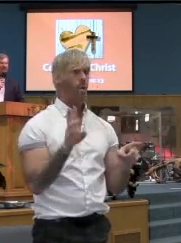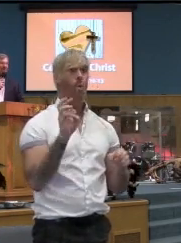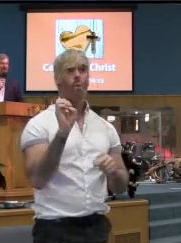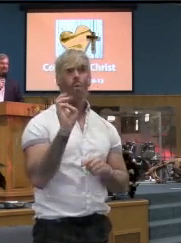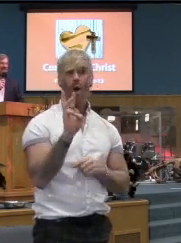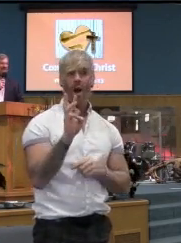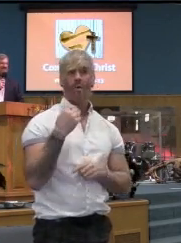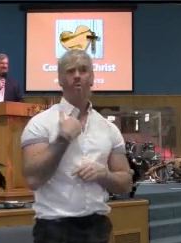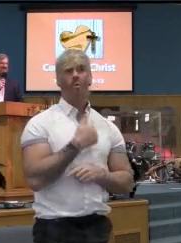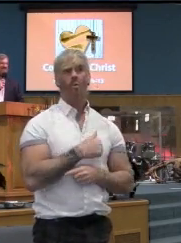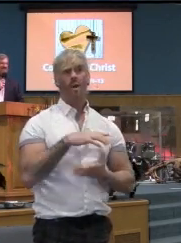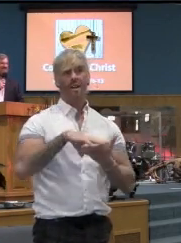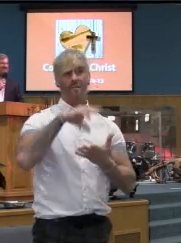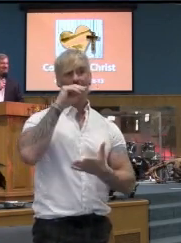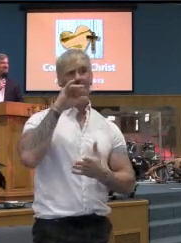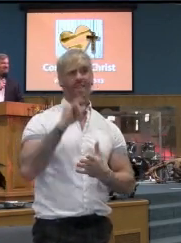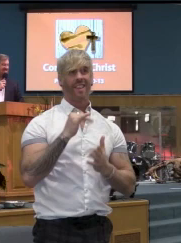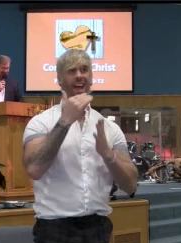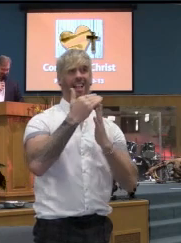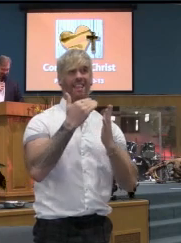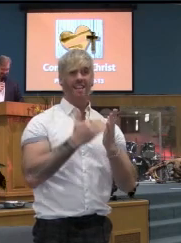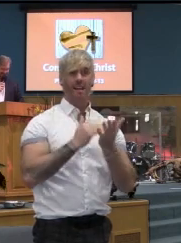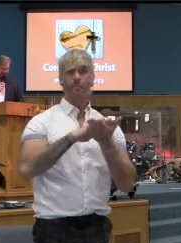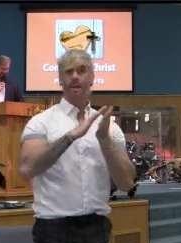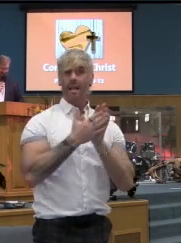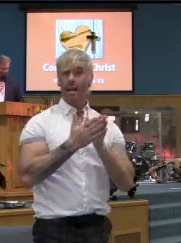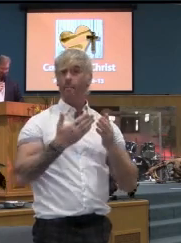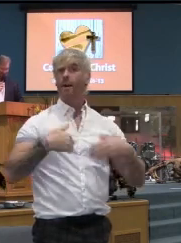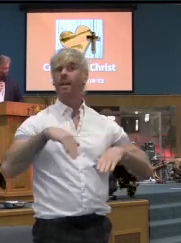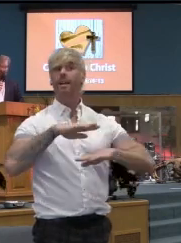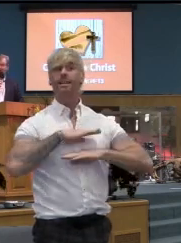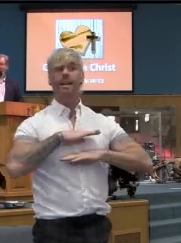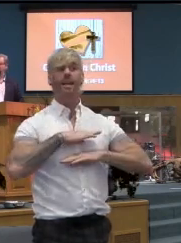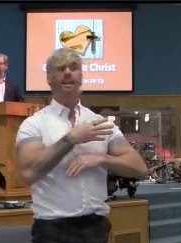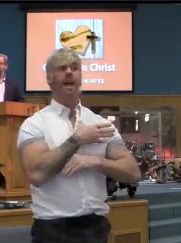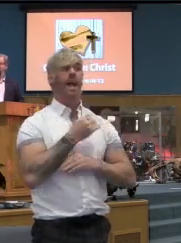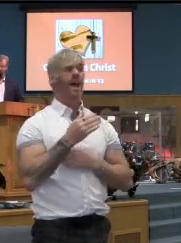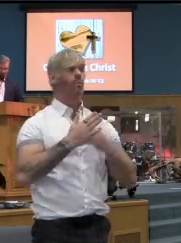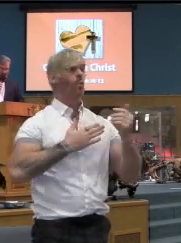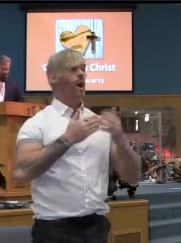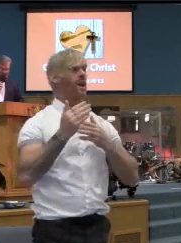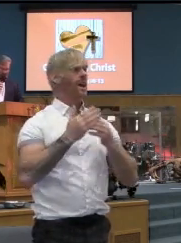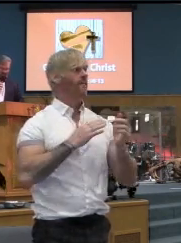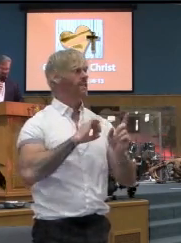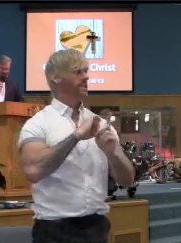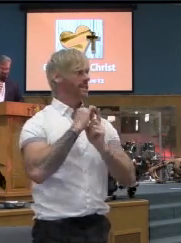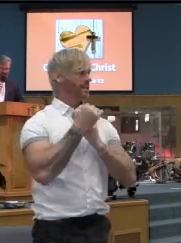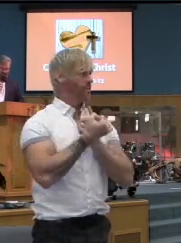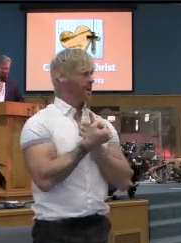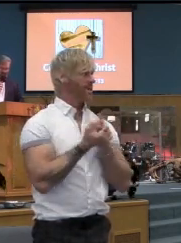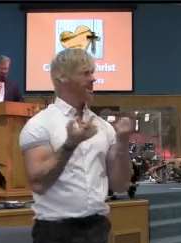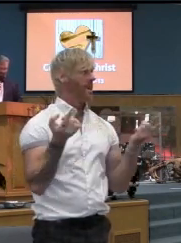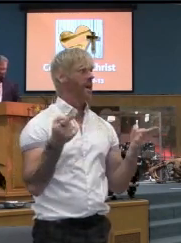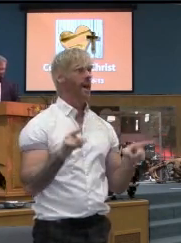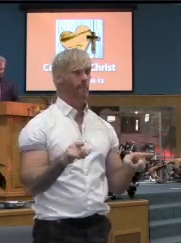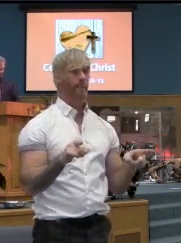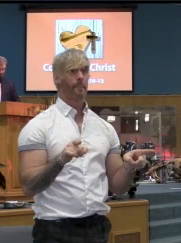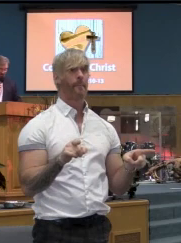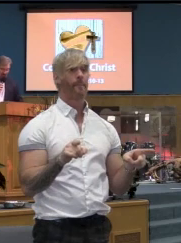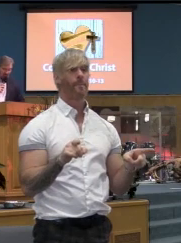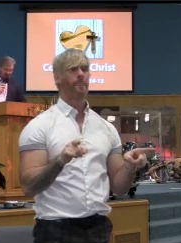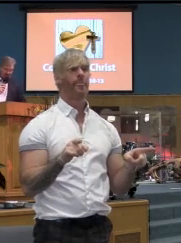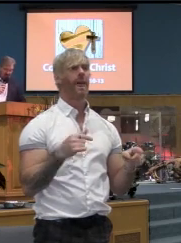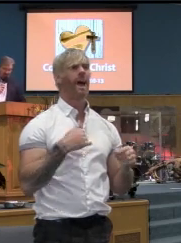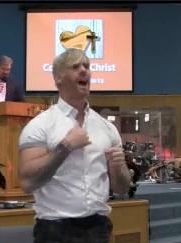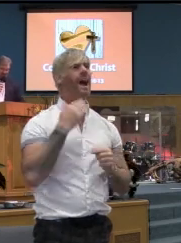Have we learned that lesson, to be content in whatever circumstances we are in? I know how to get